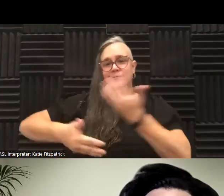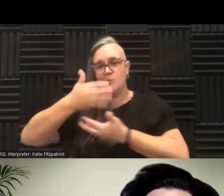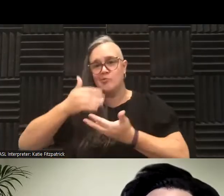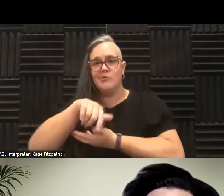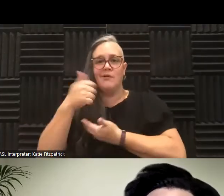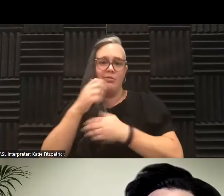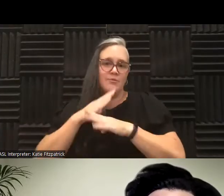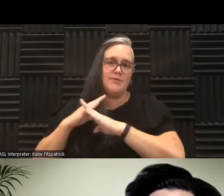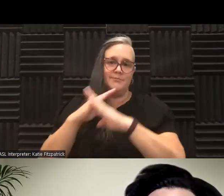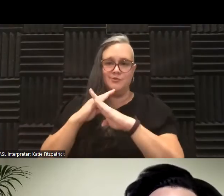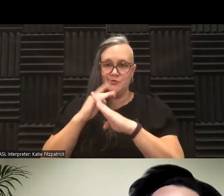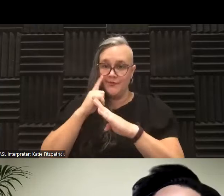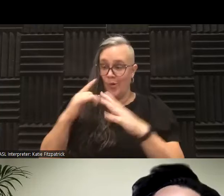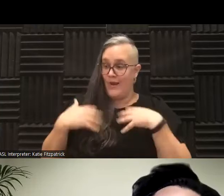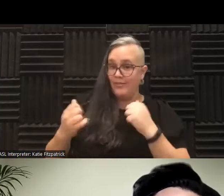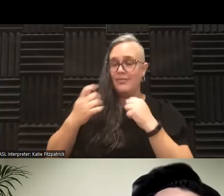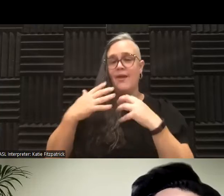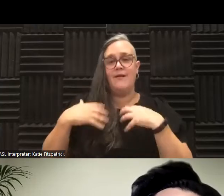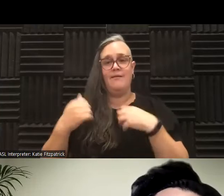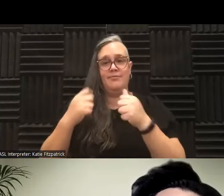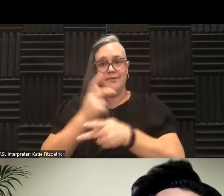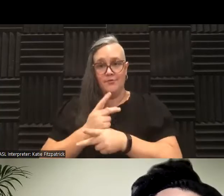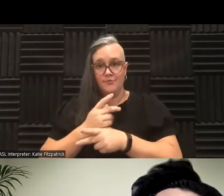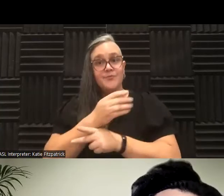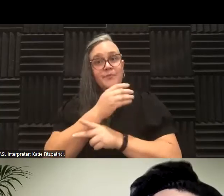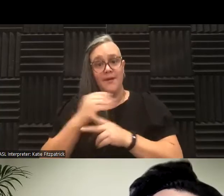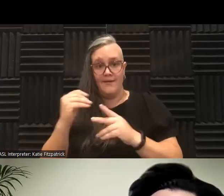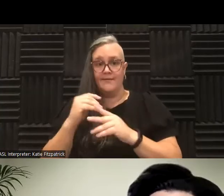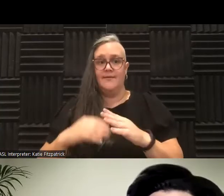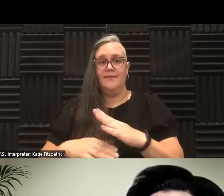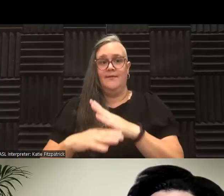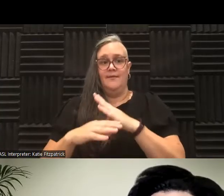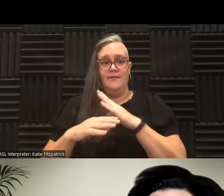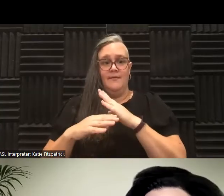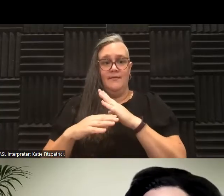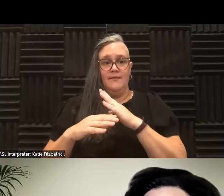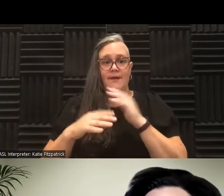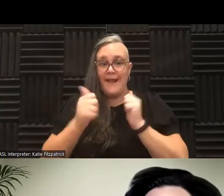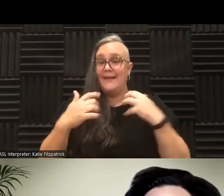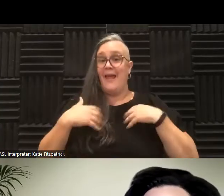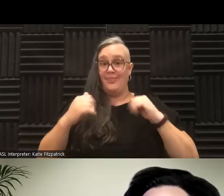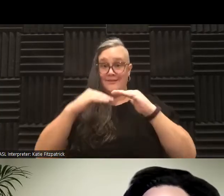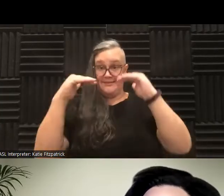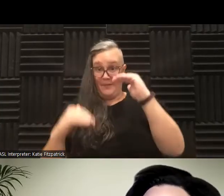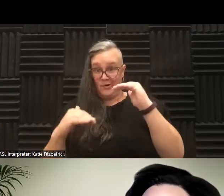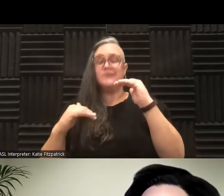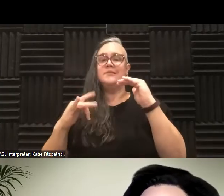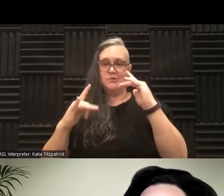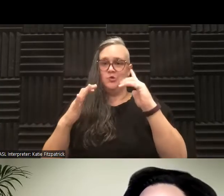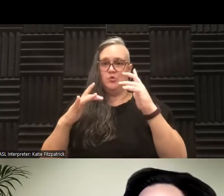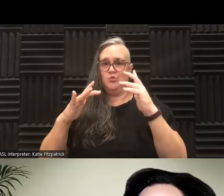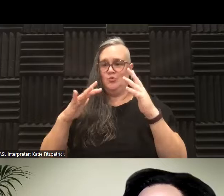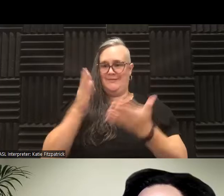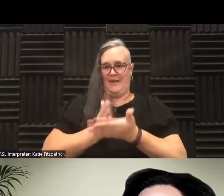obstacles to health and health care, and eliminating preventative health disparities. For folks